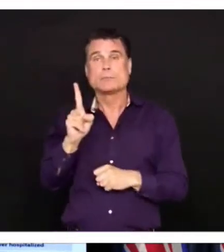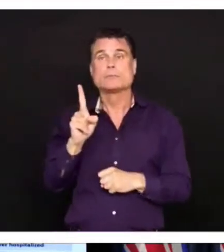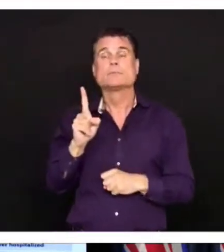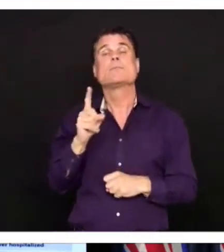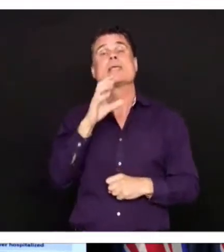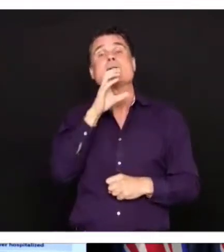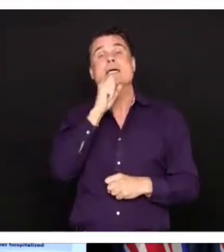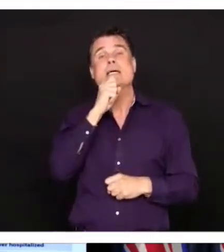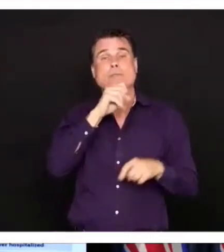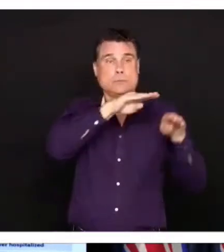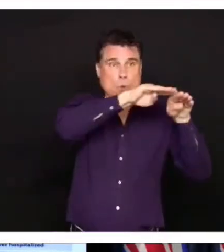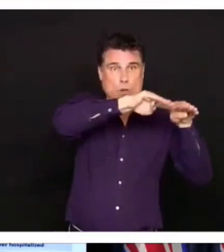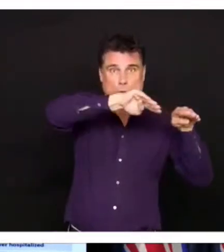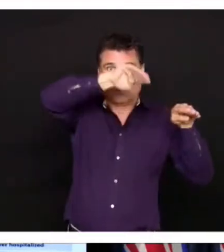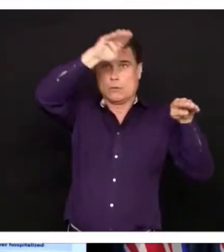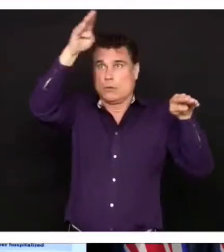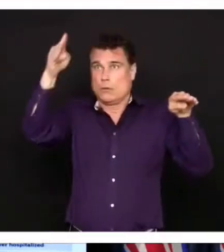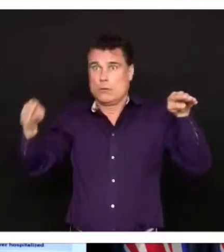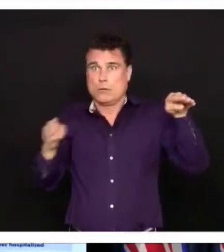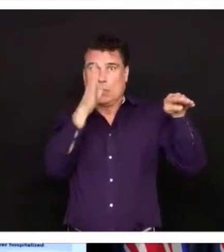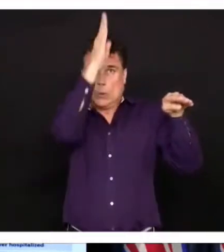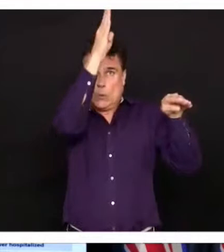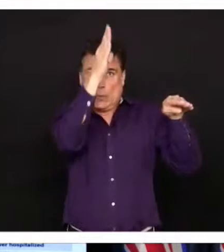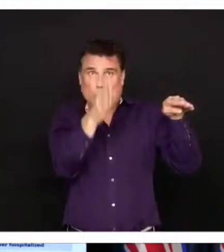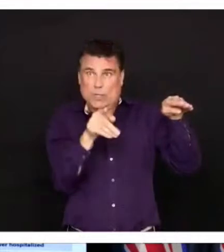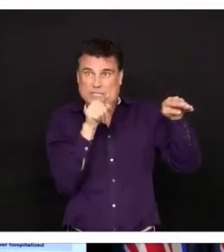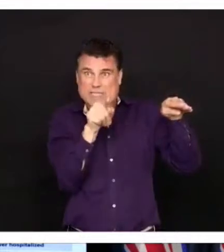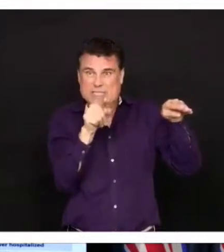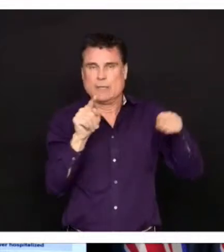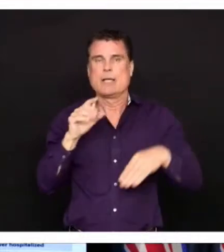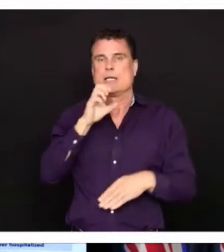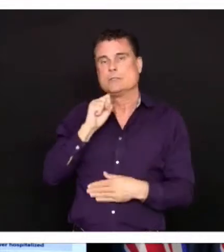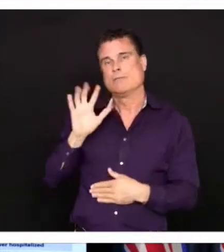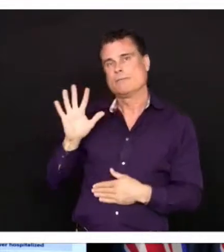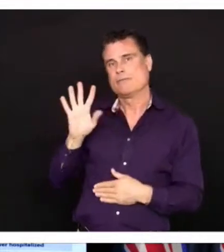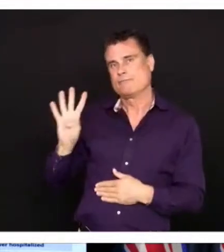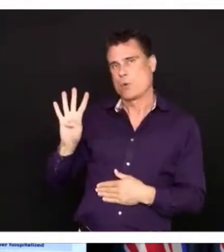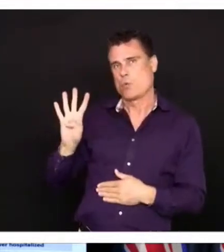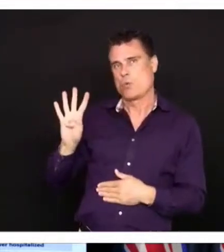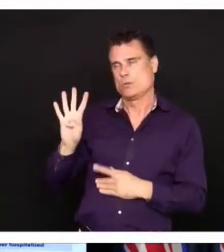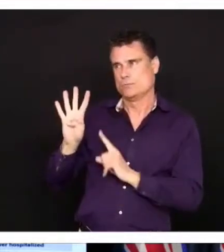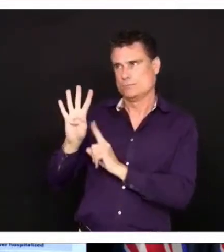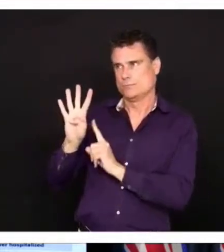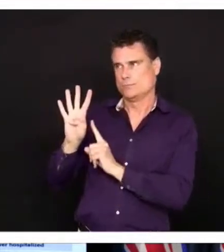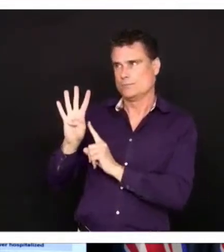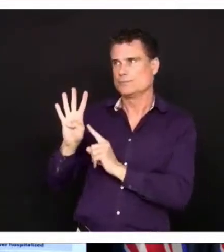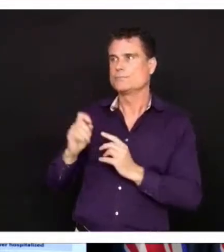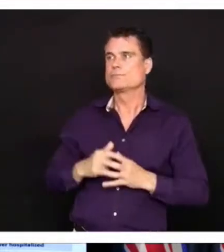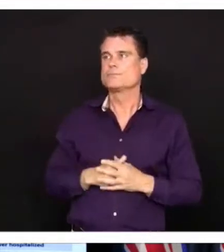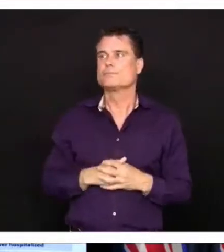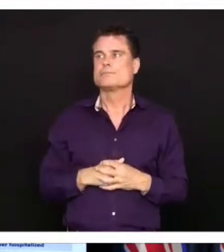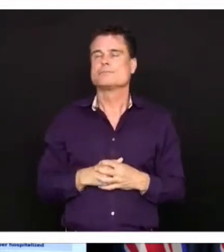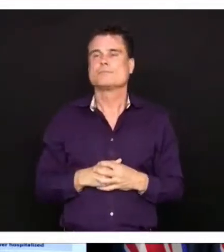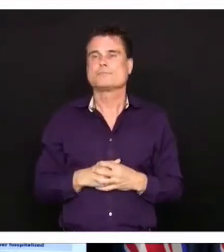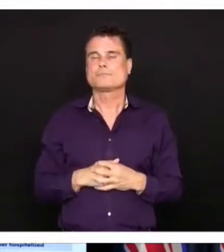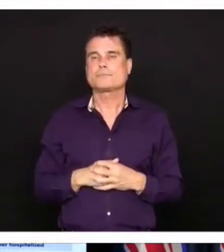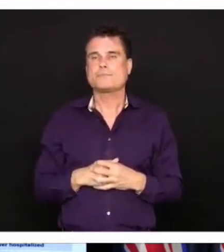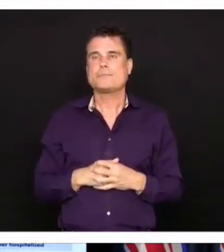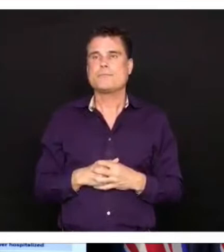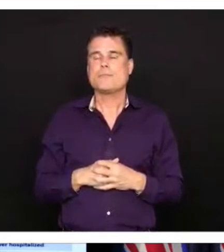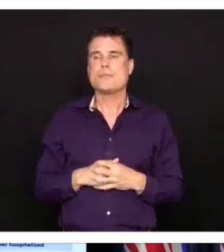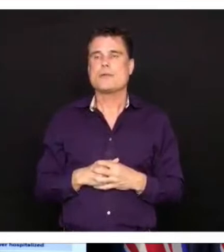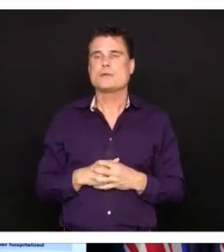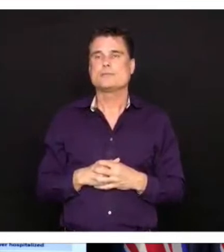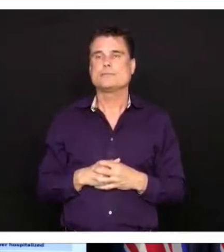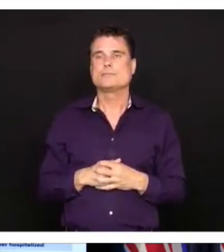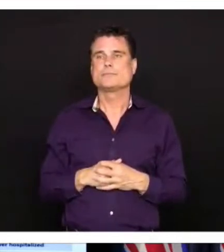in a minute. We know that about 53% of the cases so far in British Columbia are female, are women, and